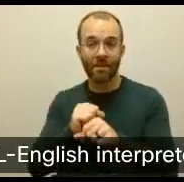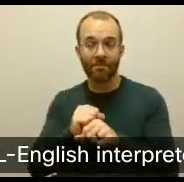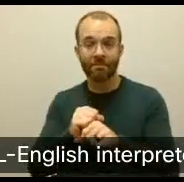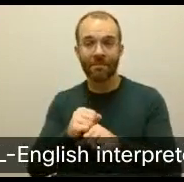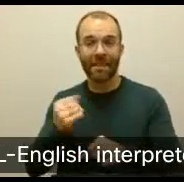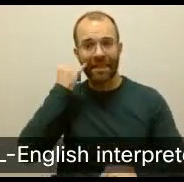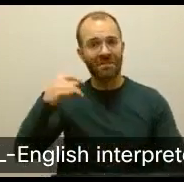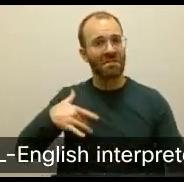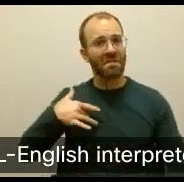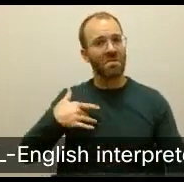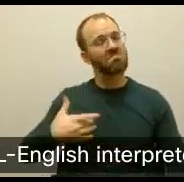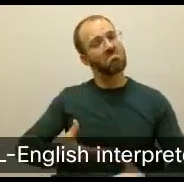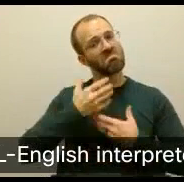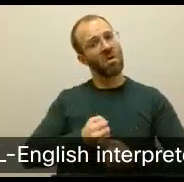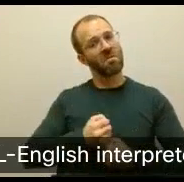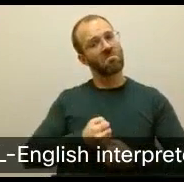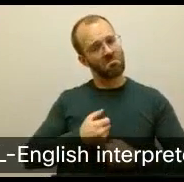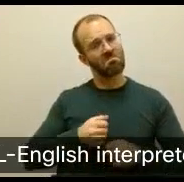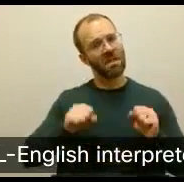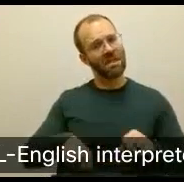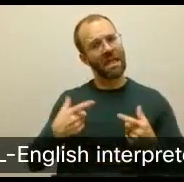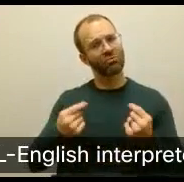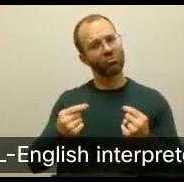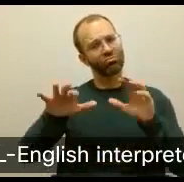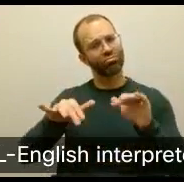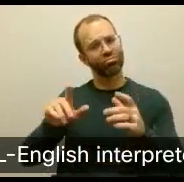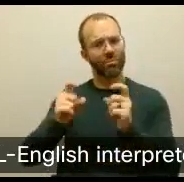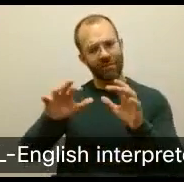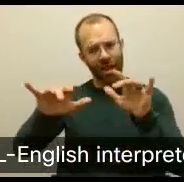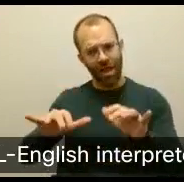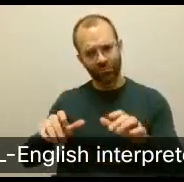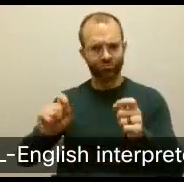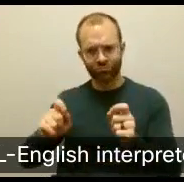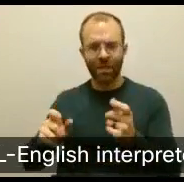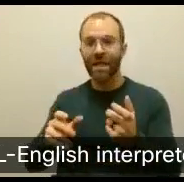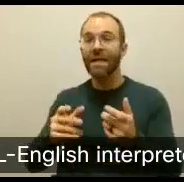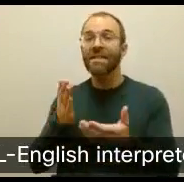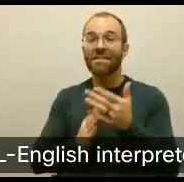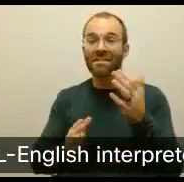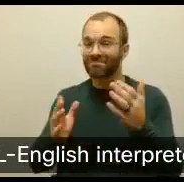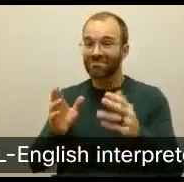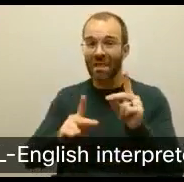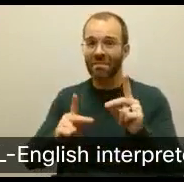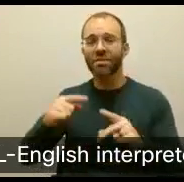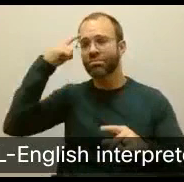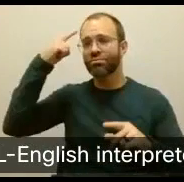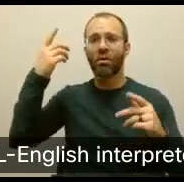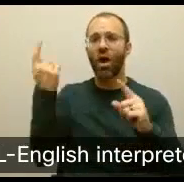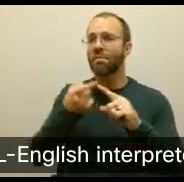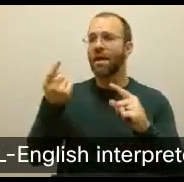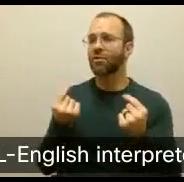quite confident in this skill, some people, as they develop the skill, they can sometimes do this in their minds as opposed to writing down those point form